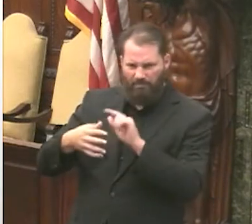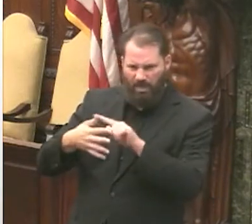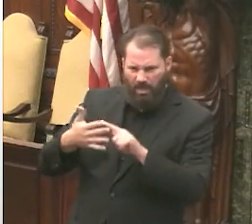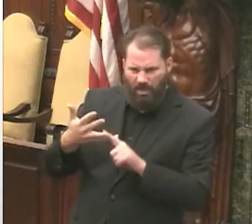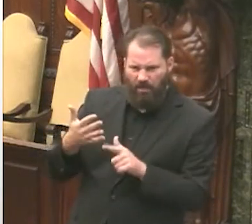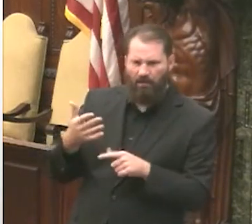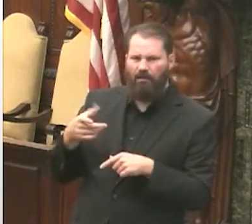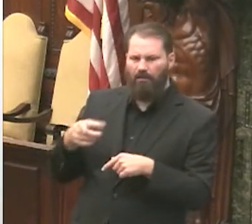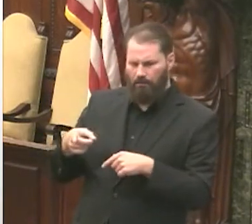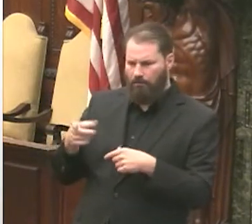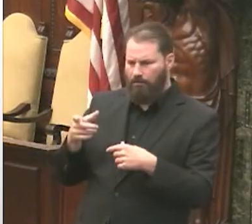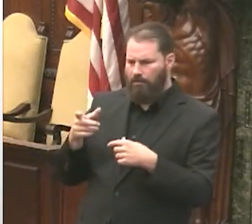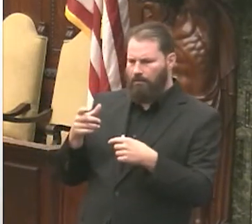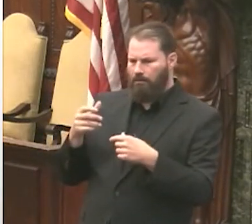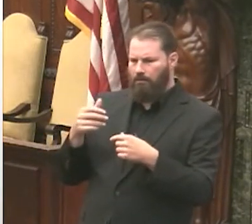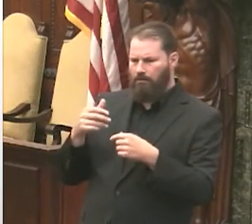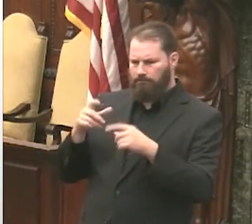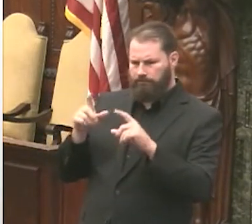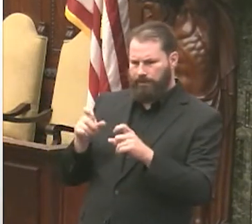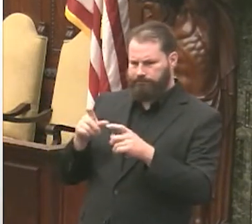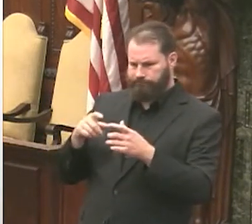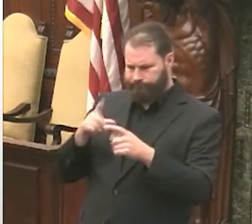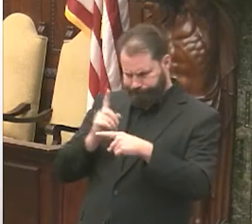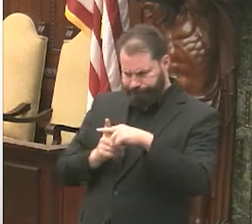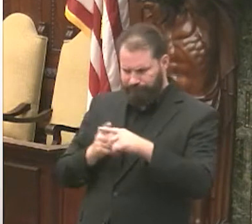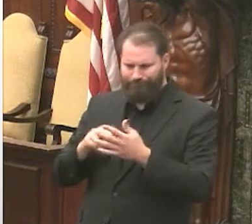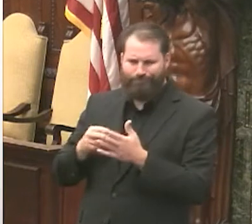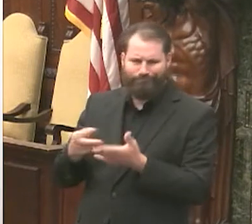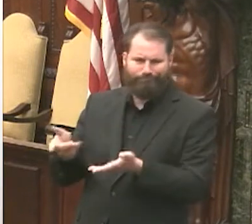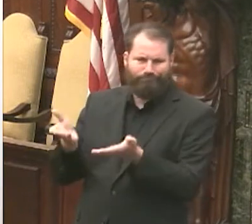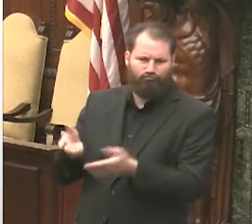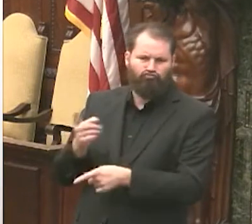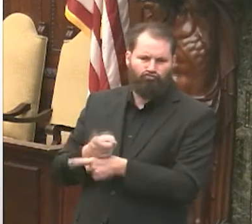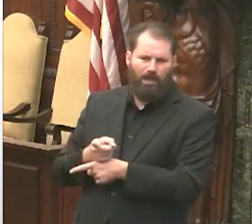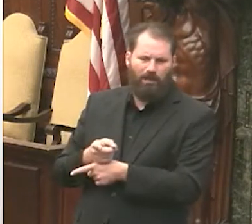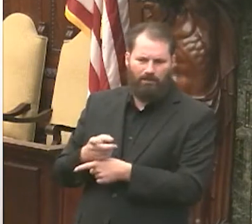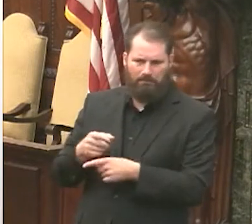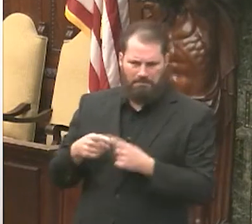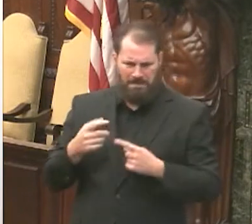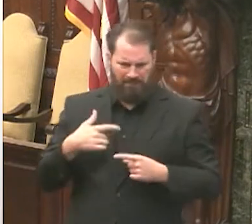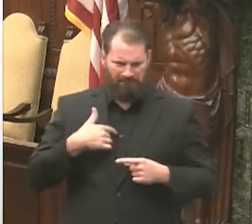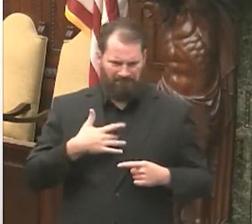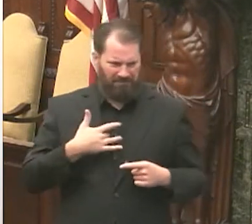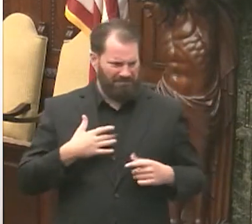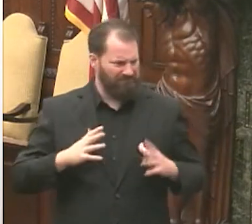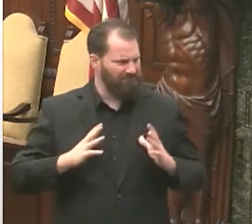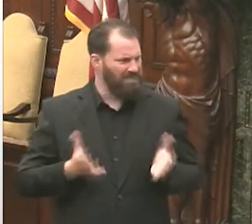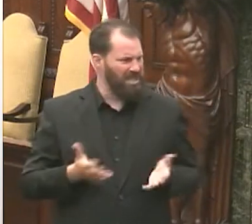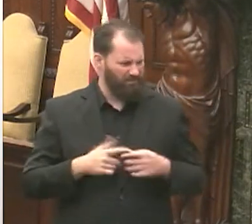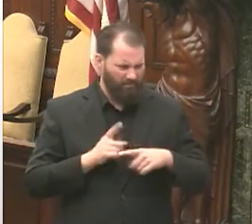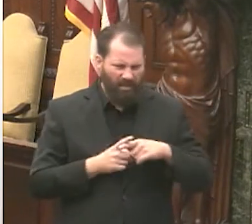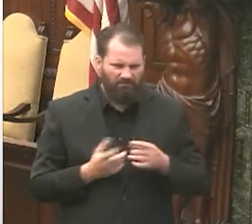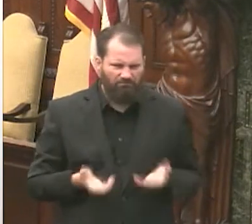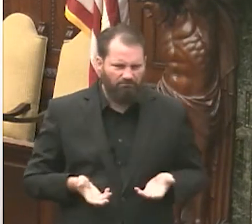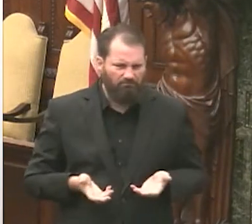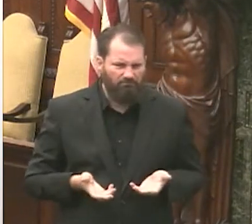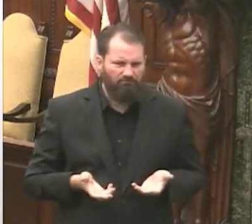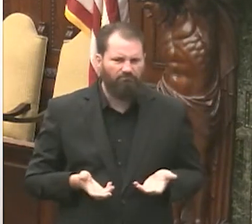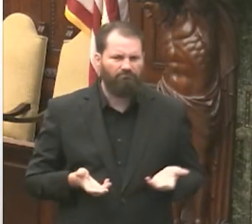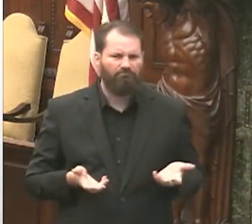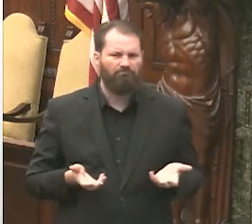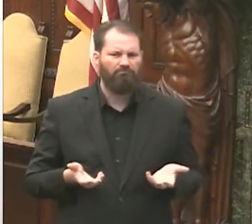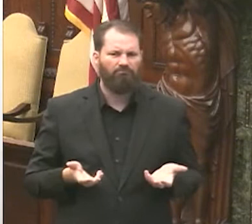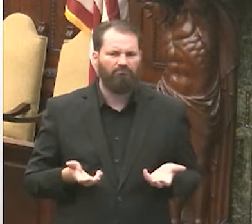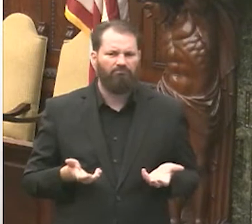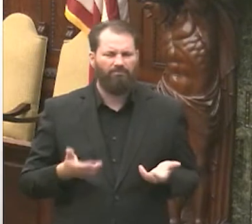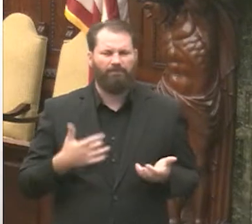a confirmatory test. On the other hand, if they have no symptoms and they have a positive test, it could be a false positive. They probably need a confirmatory test. And if